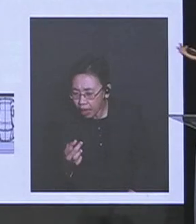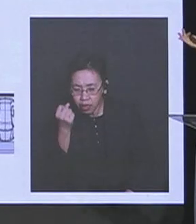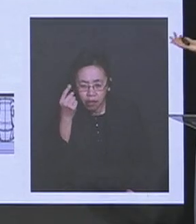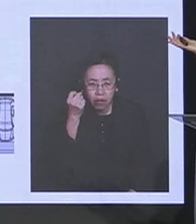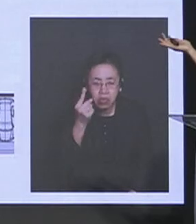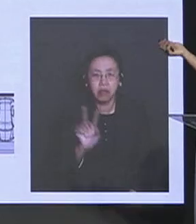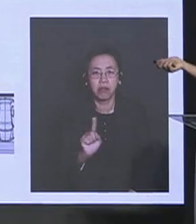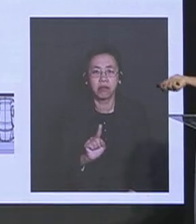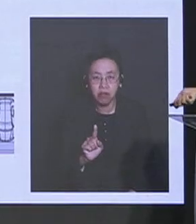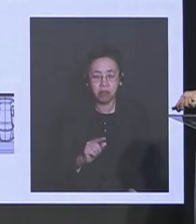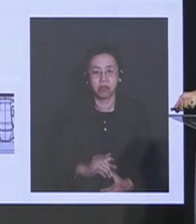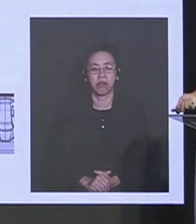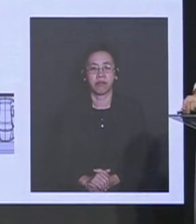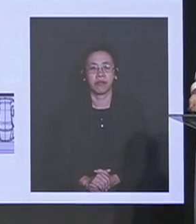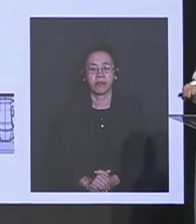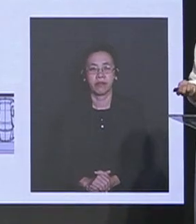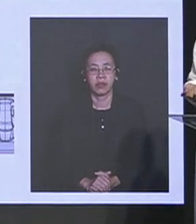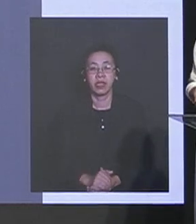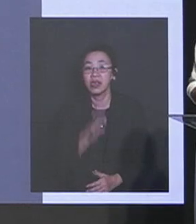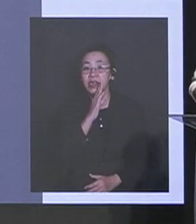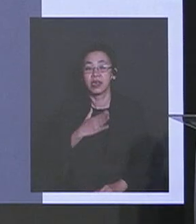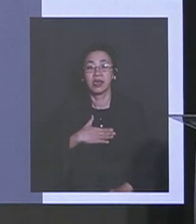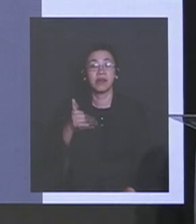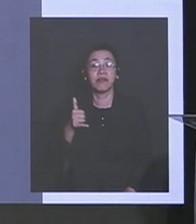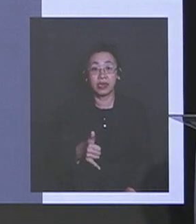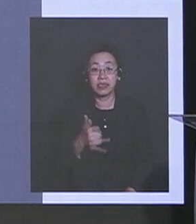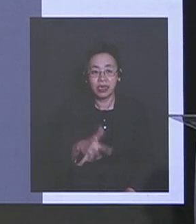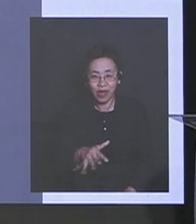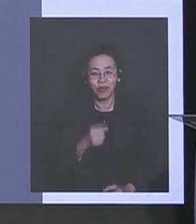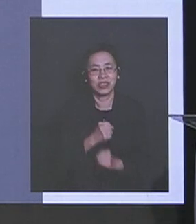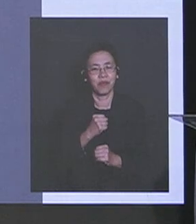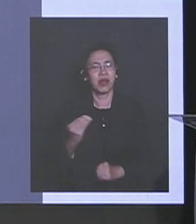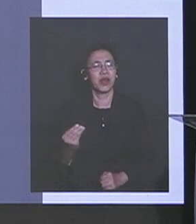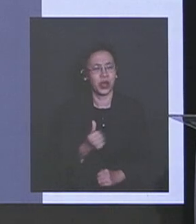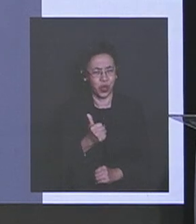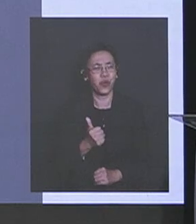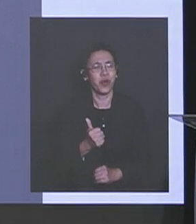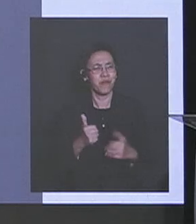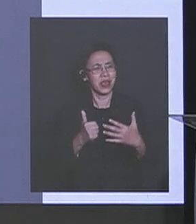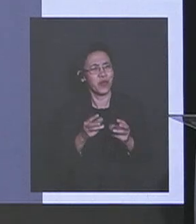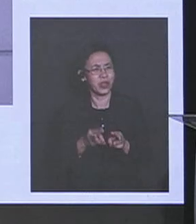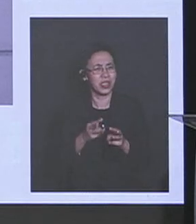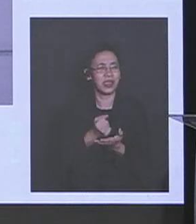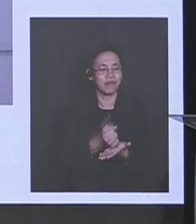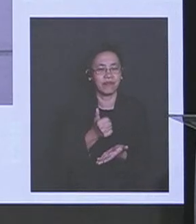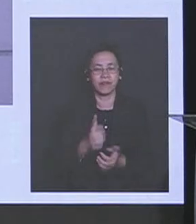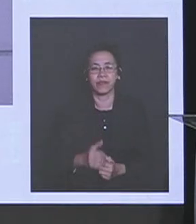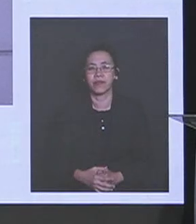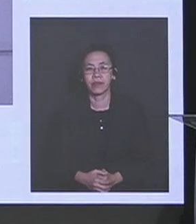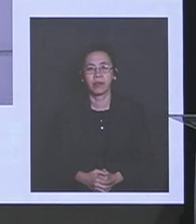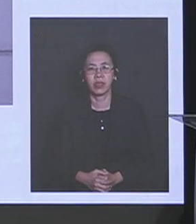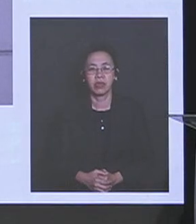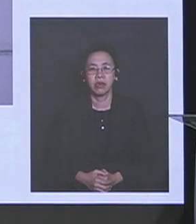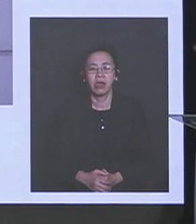that make this a lot easier and a lot faster, but sometimes the old-fashioned tools can work best. Engaging,